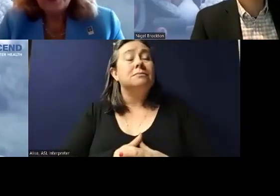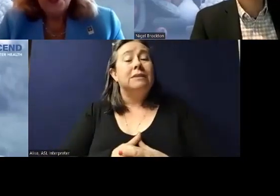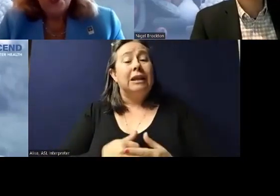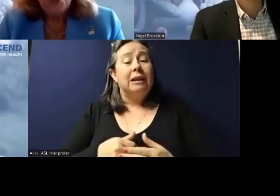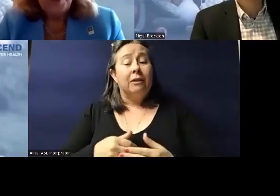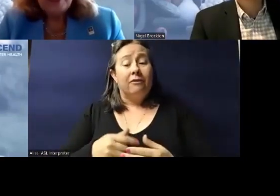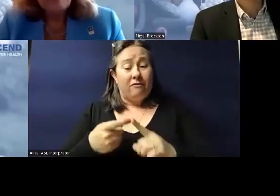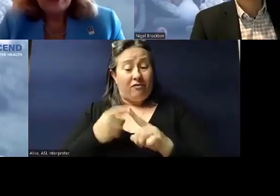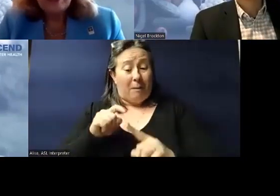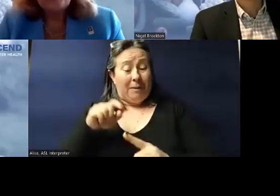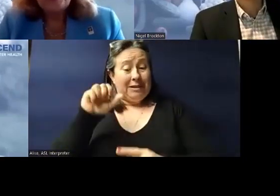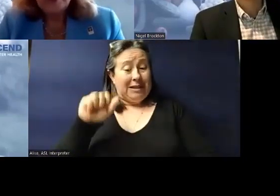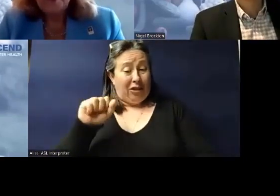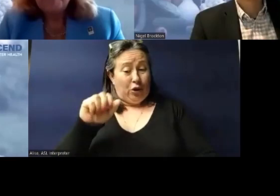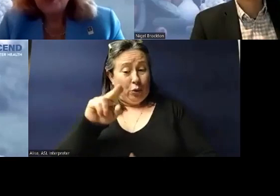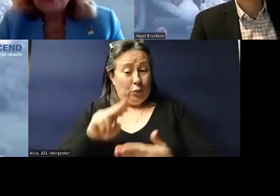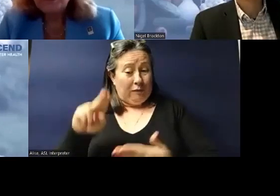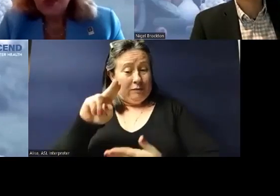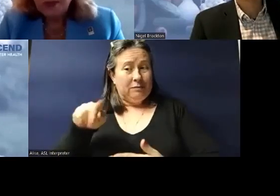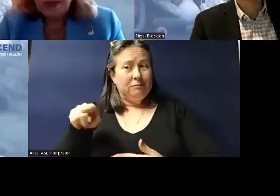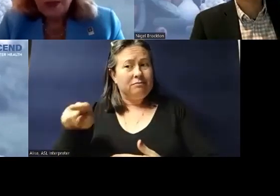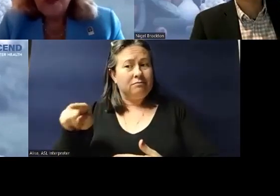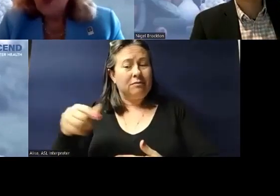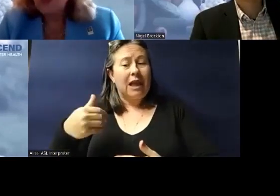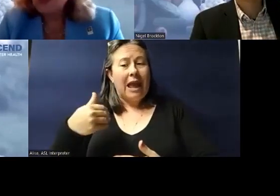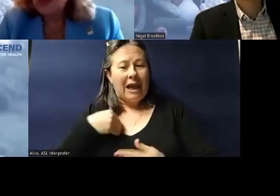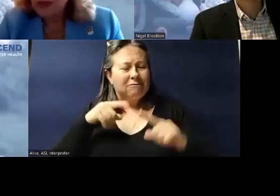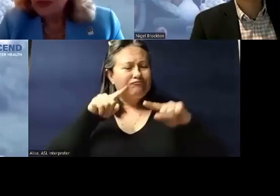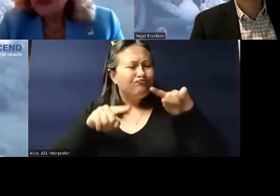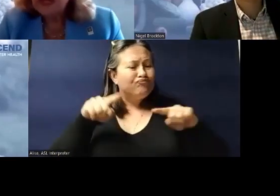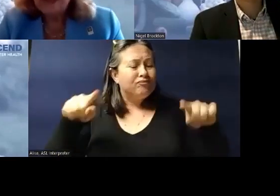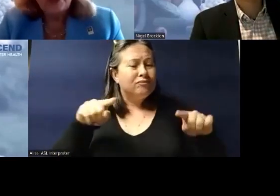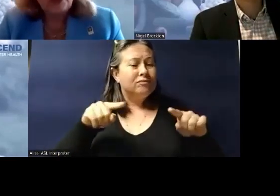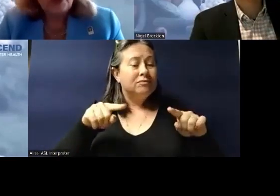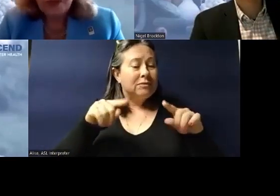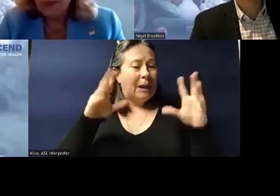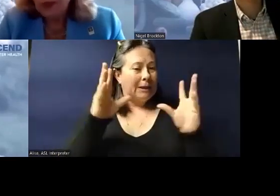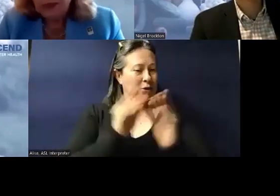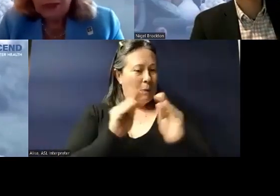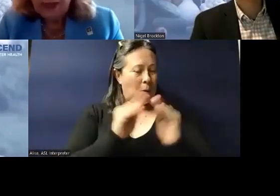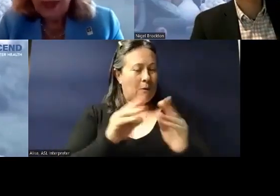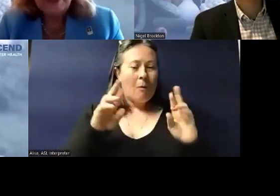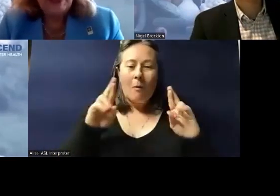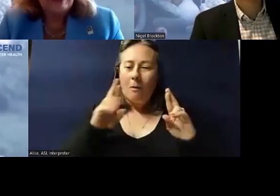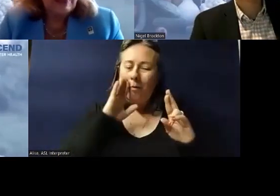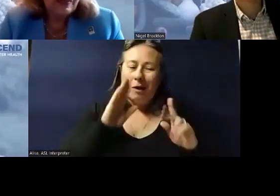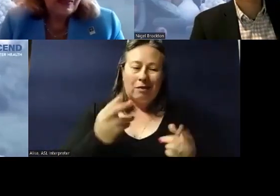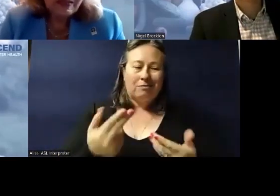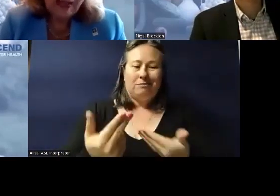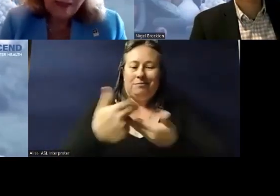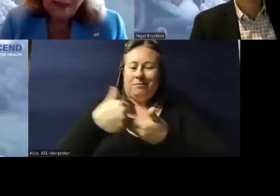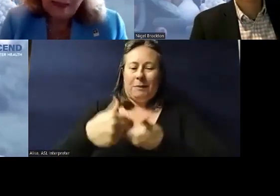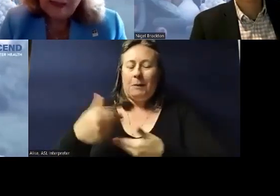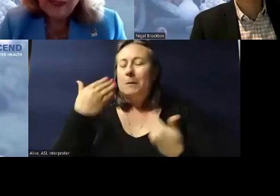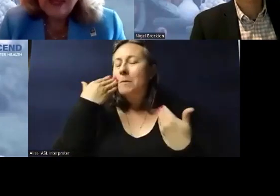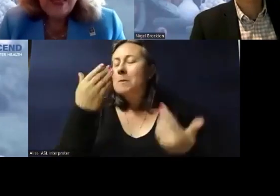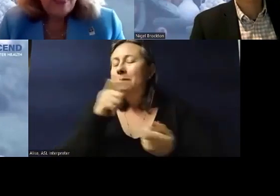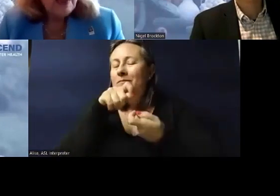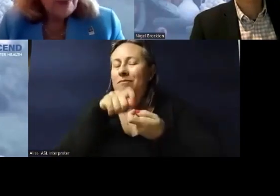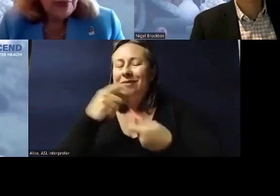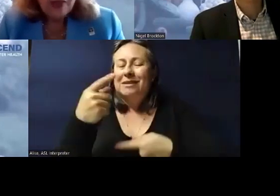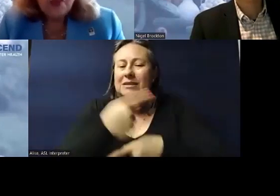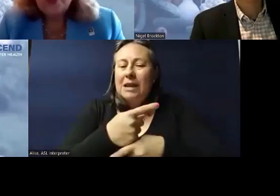University, hoping that when we have our symposium, you all join us. We don't know the exact dates and the